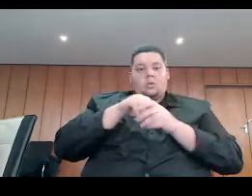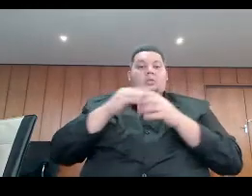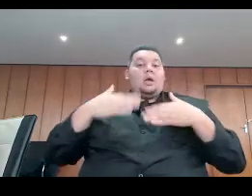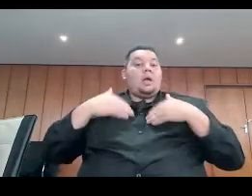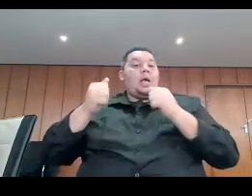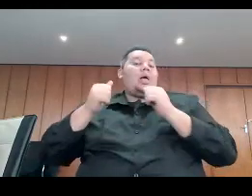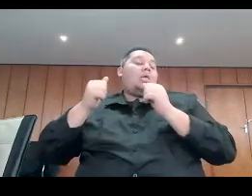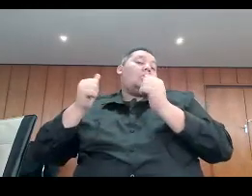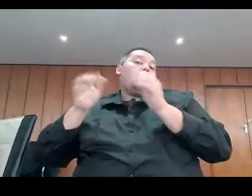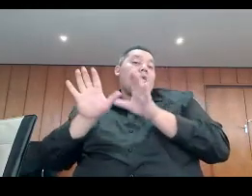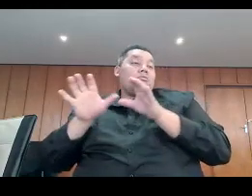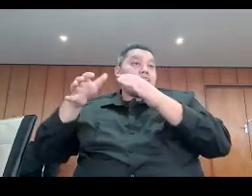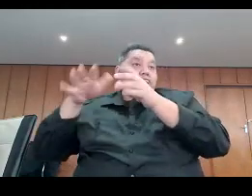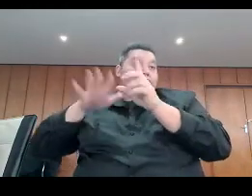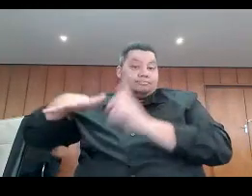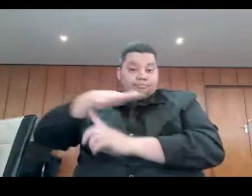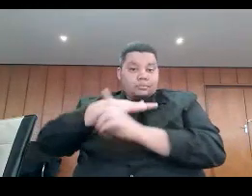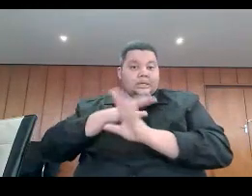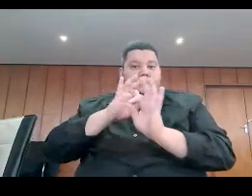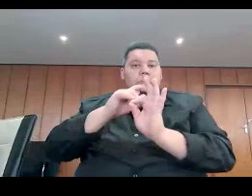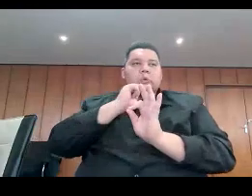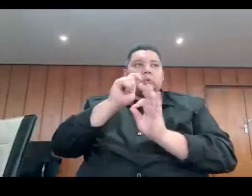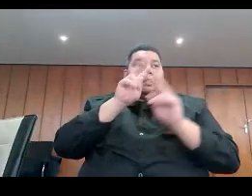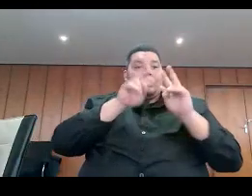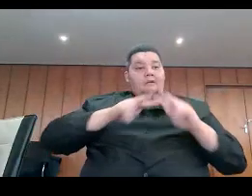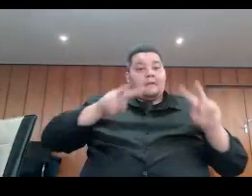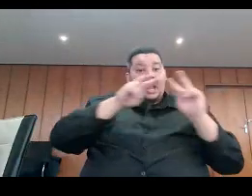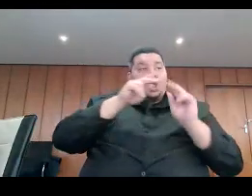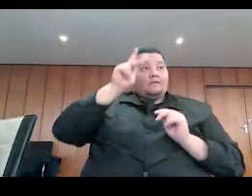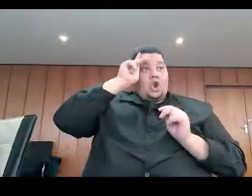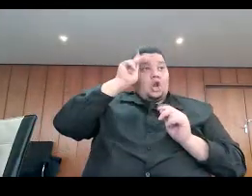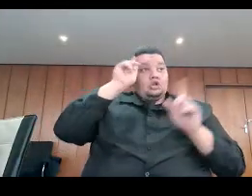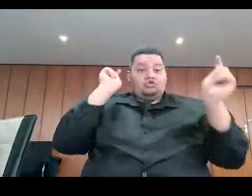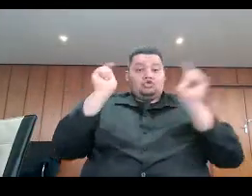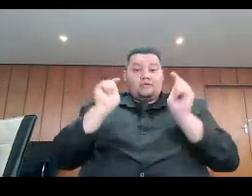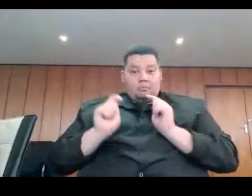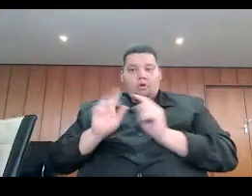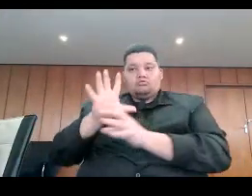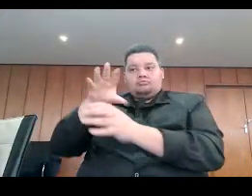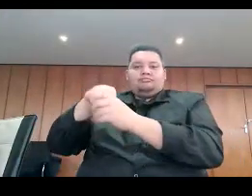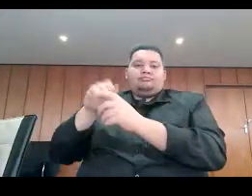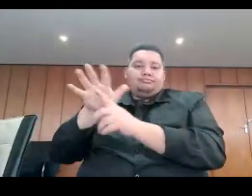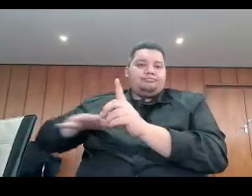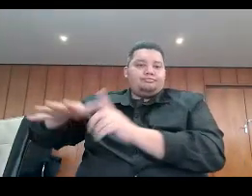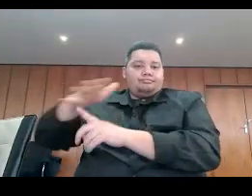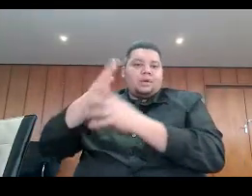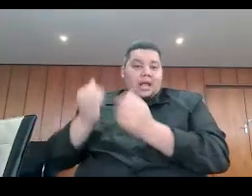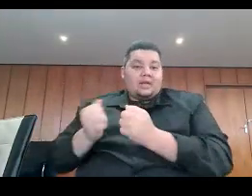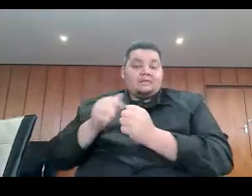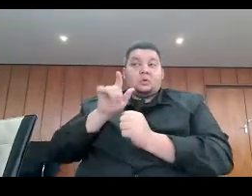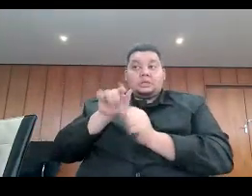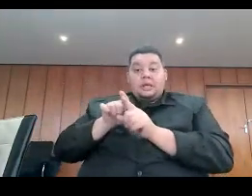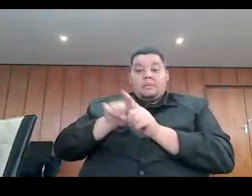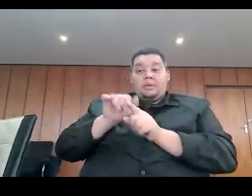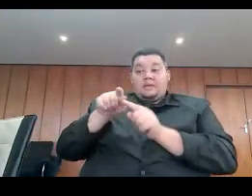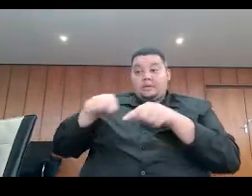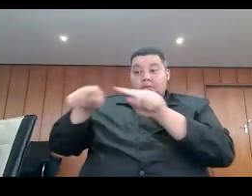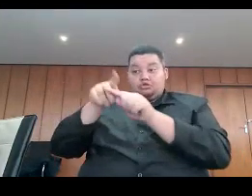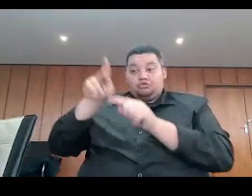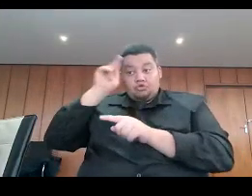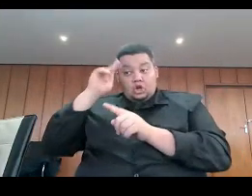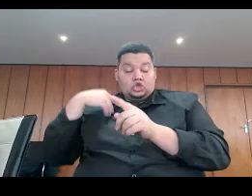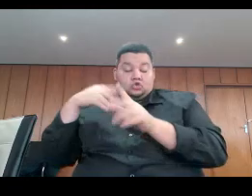disciplines, this is really where the value of knowledge transformation lies. And if this knowledge is implemented, then I think